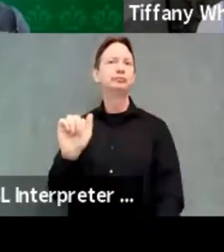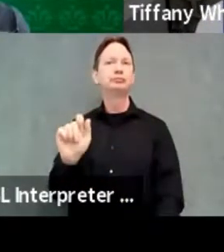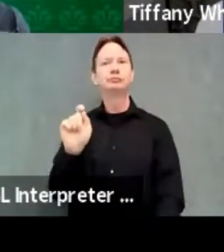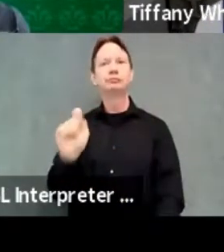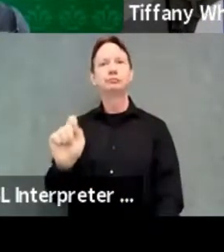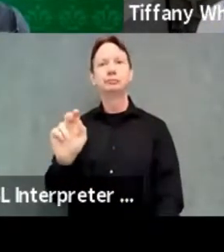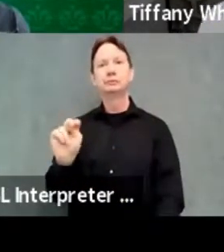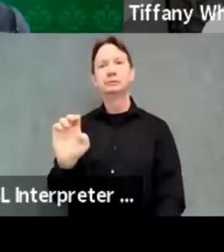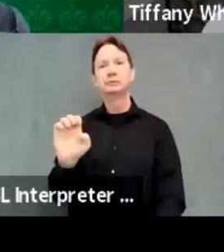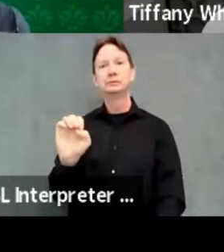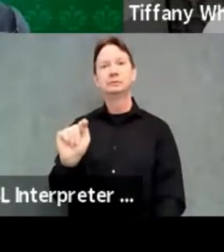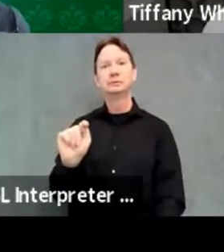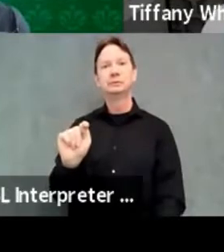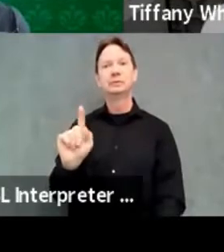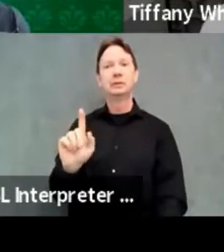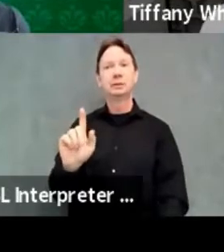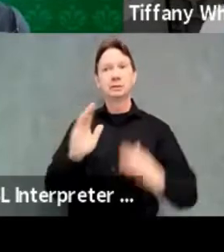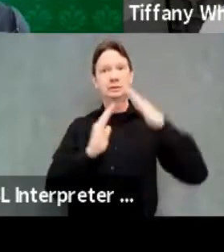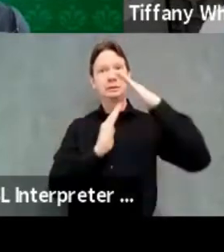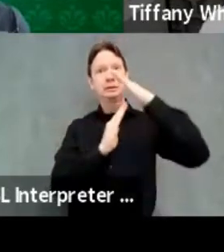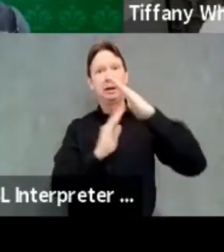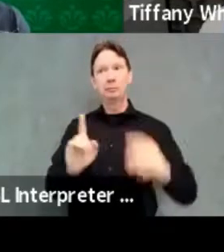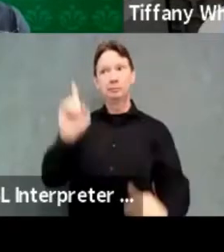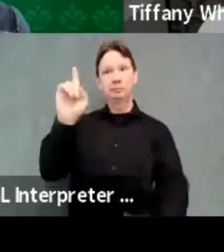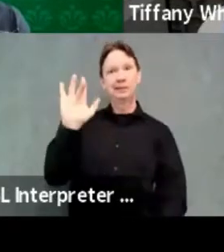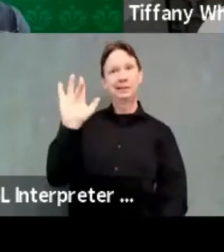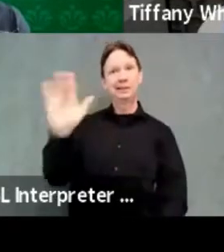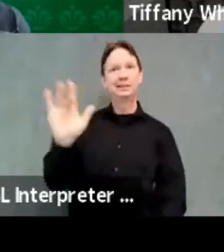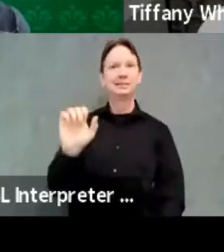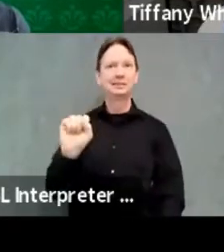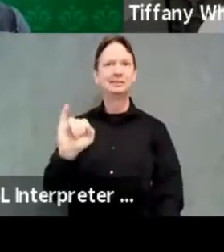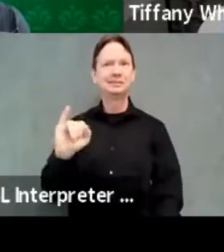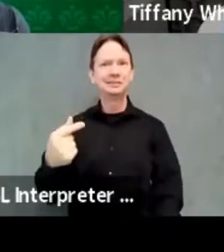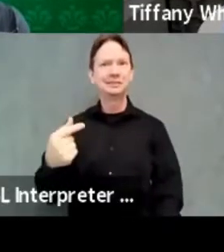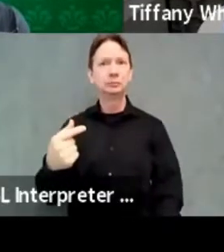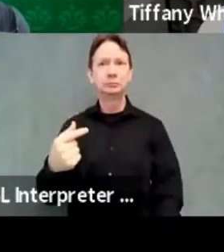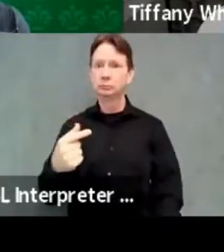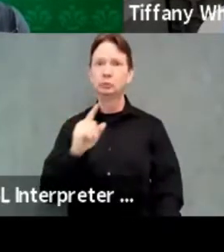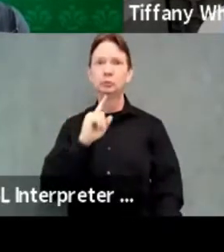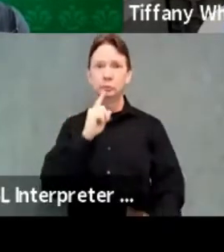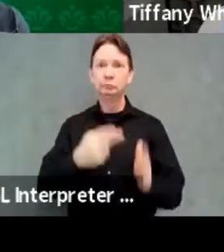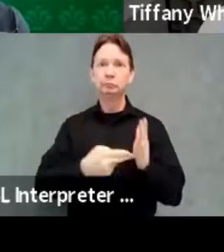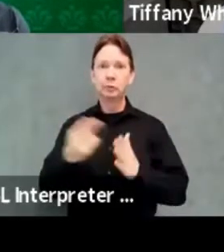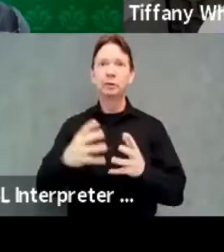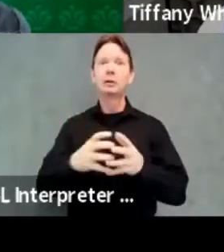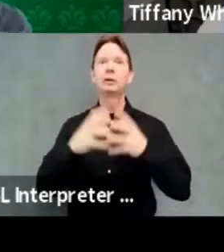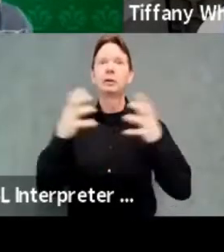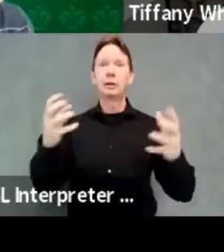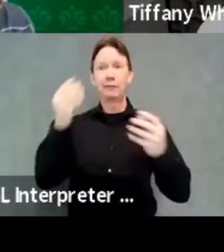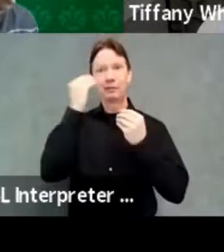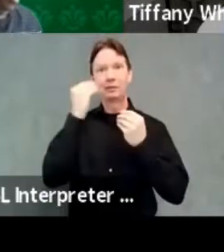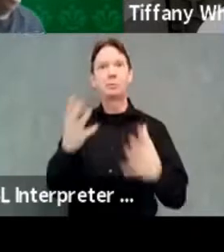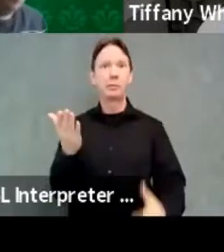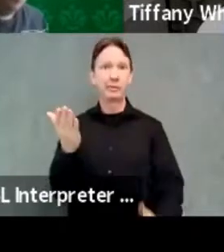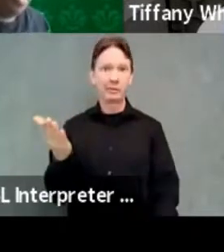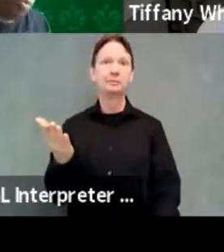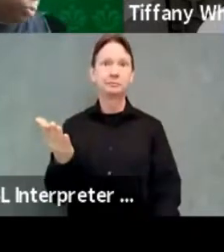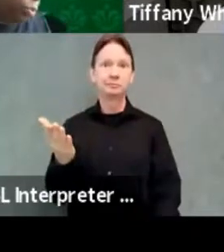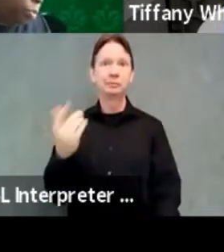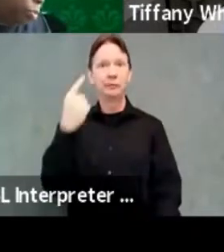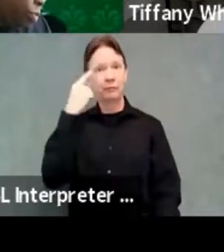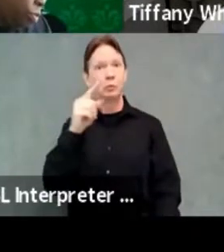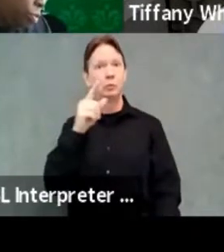for SIG Officers. And there's quite a bit of information here that's really useful to you in your new roles. First of all, there's the SIG